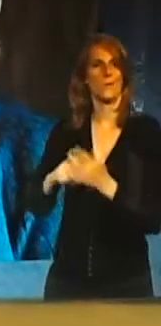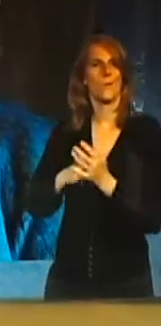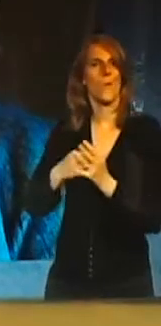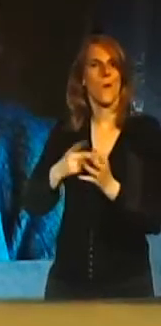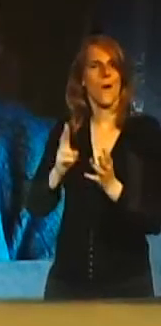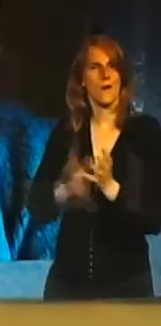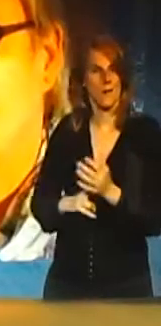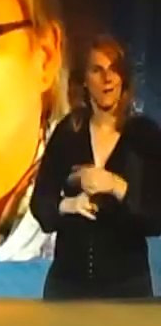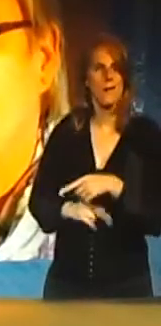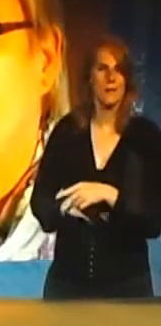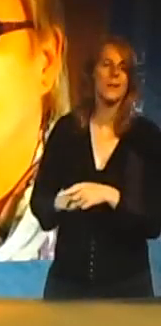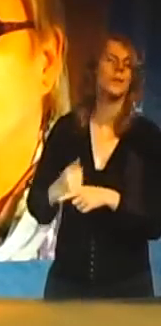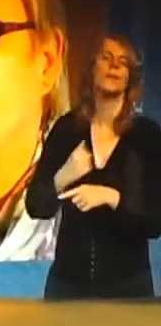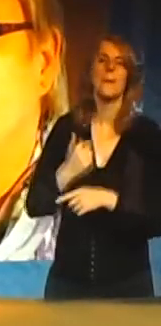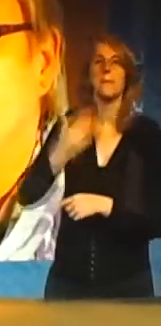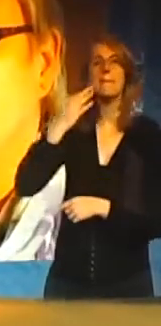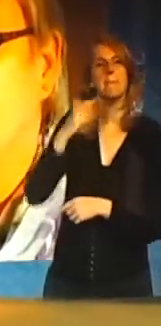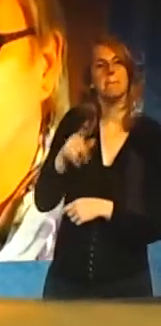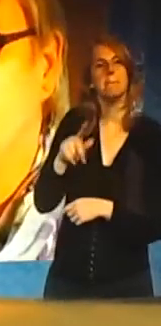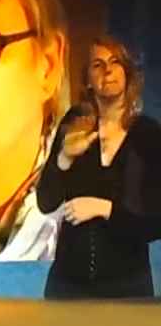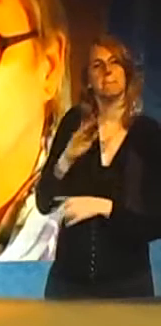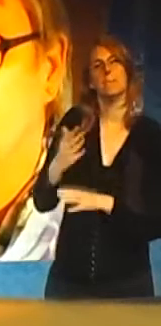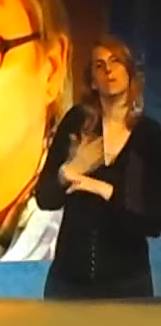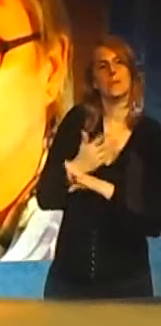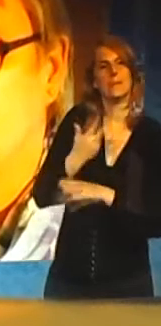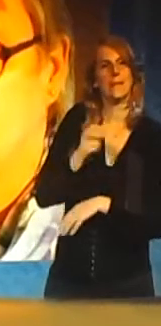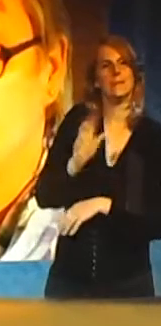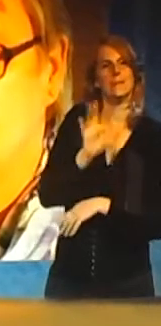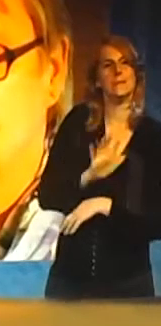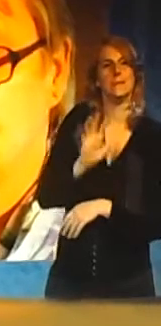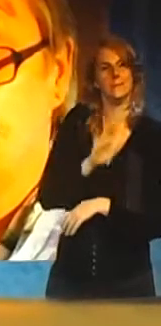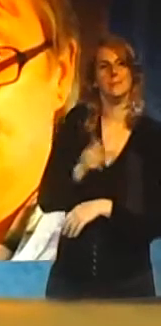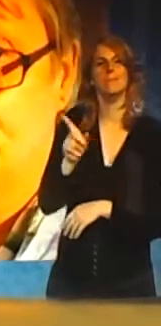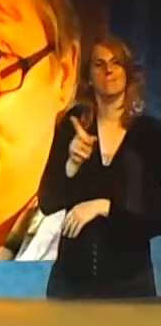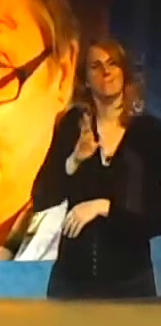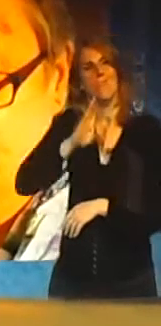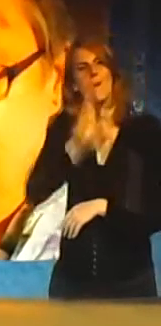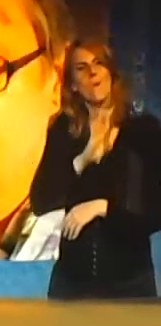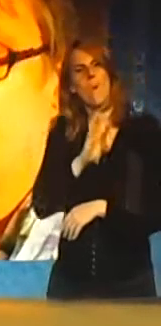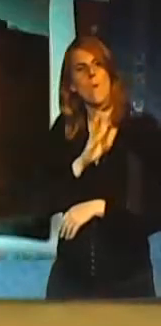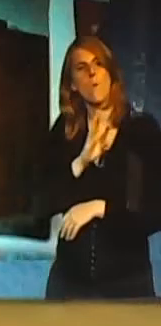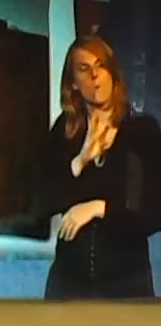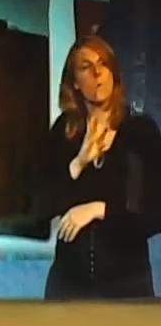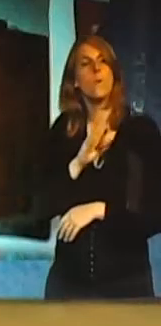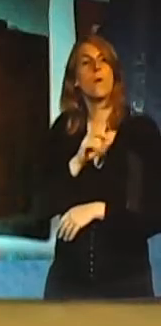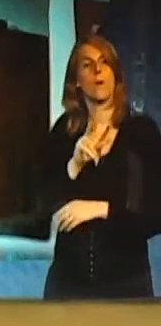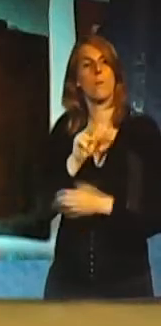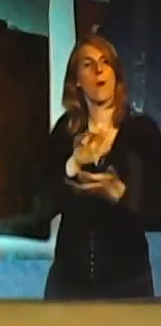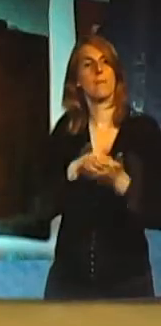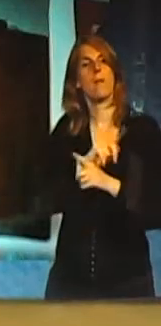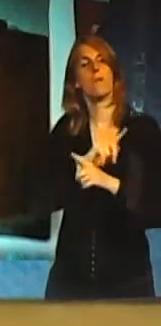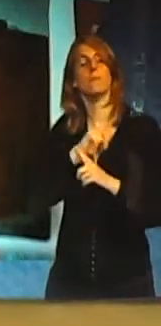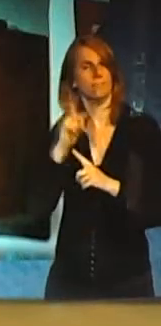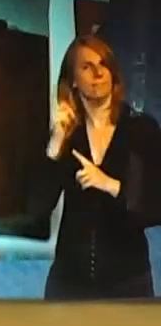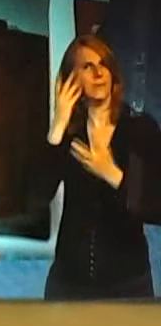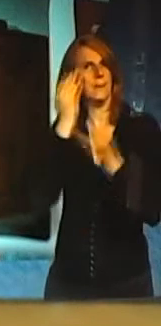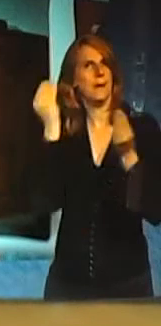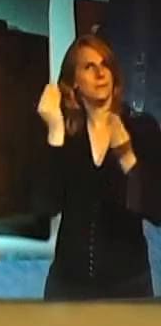early 80s. She was widowed just coming up to 12 months ago, and she has